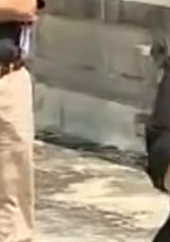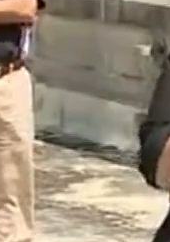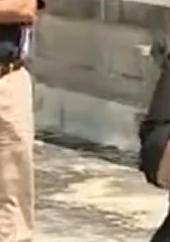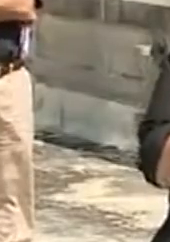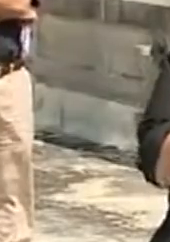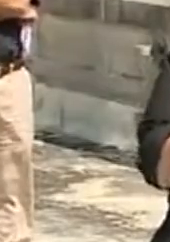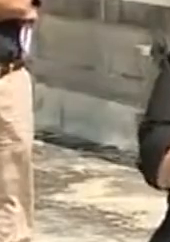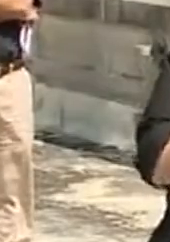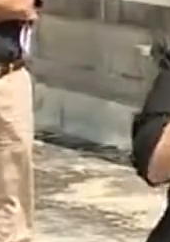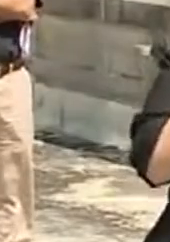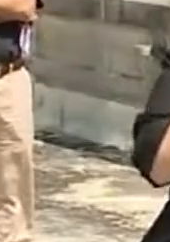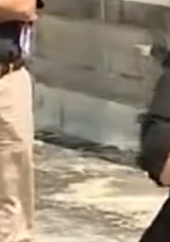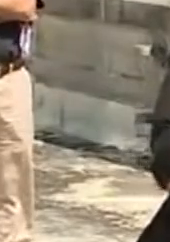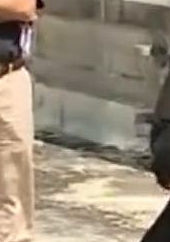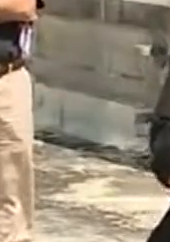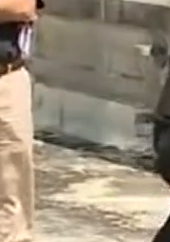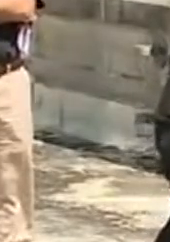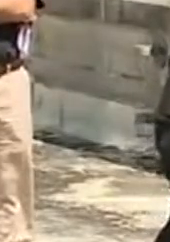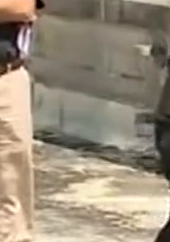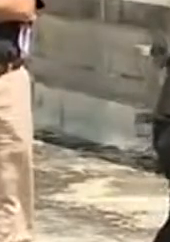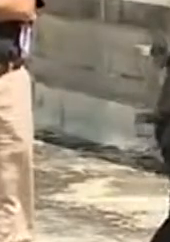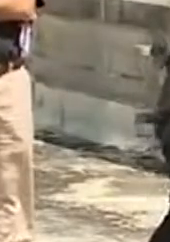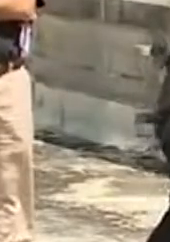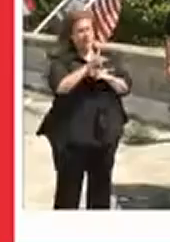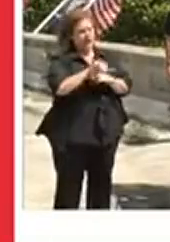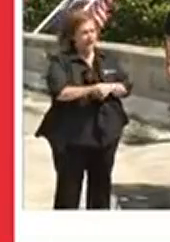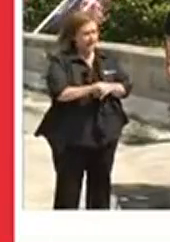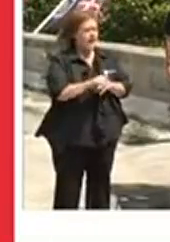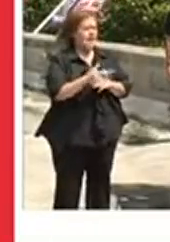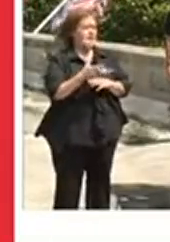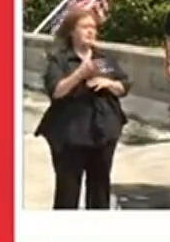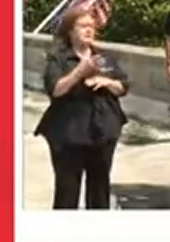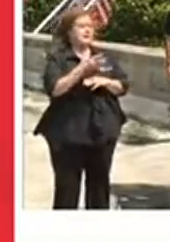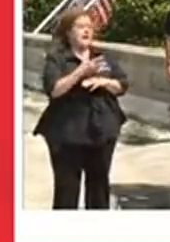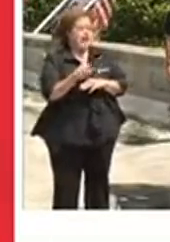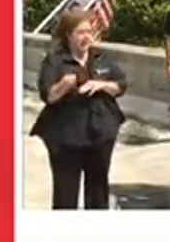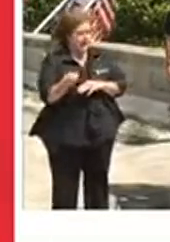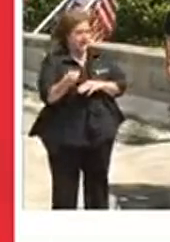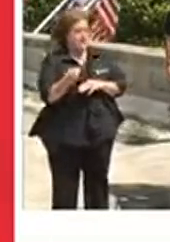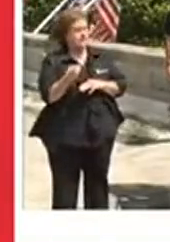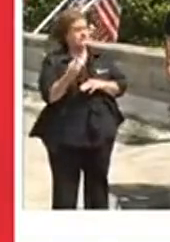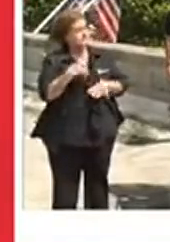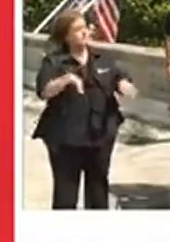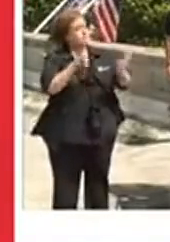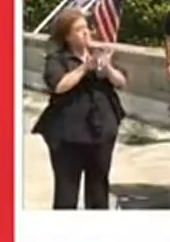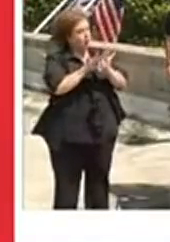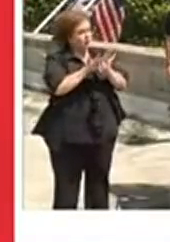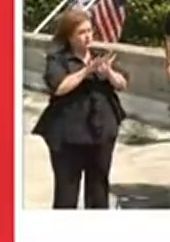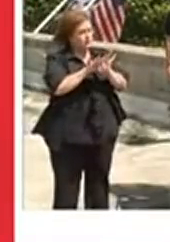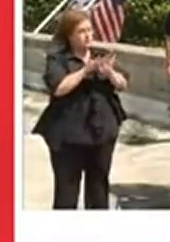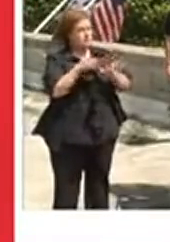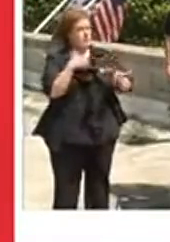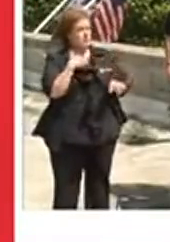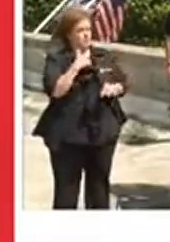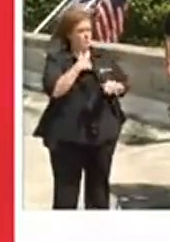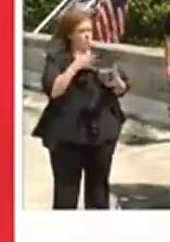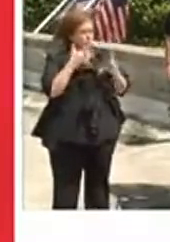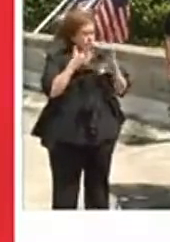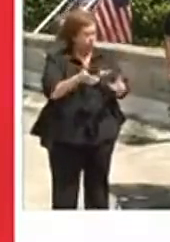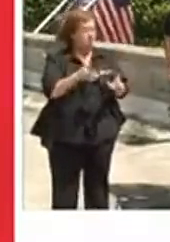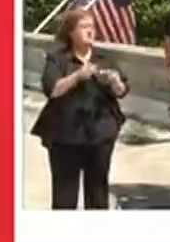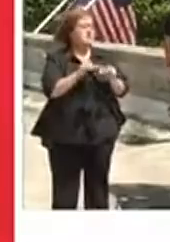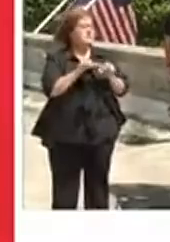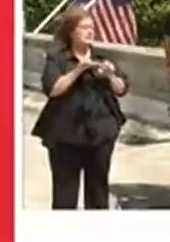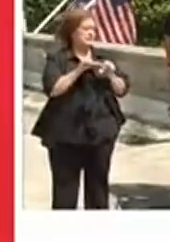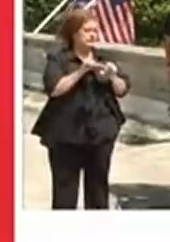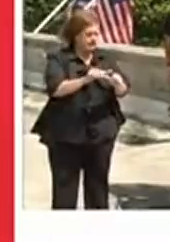rain, gather your supplies. And this is a big one. We really want to continue to